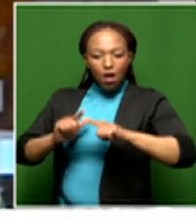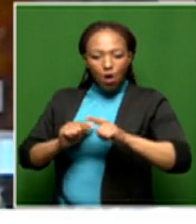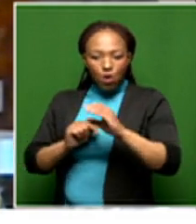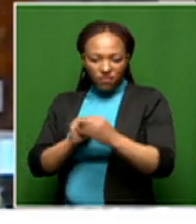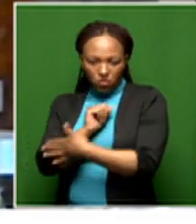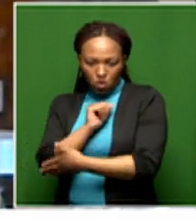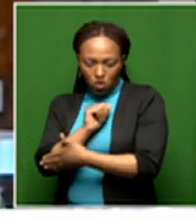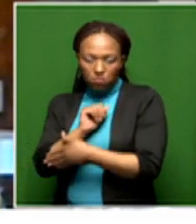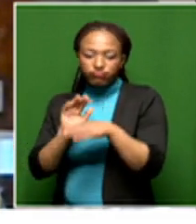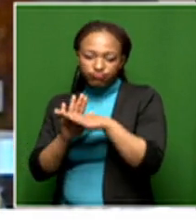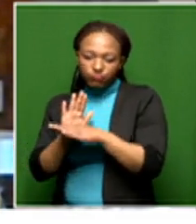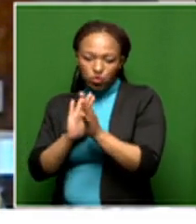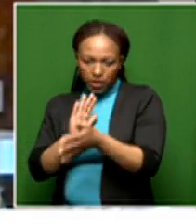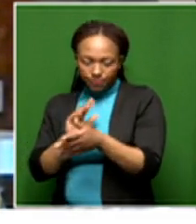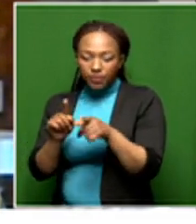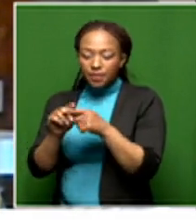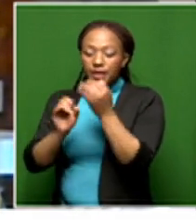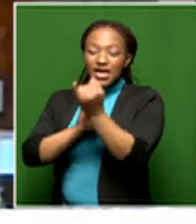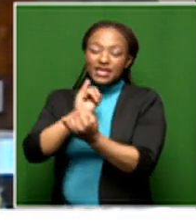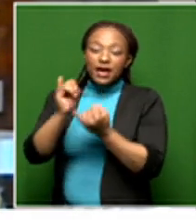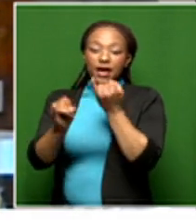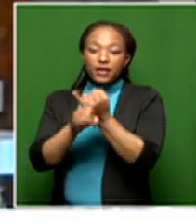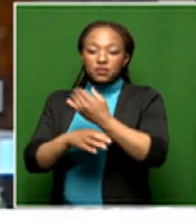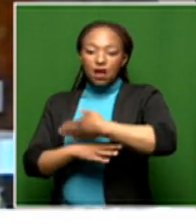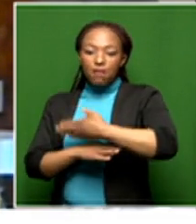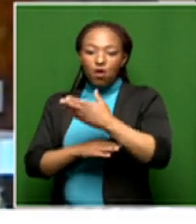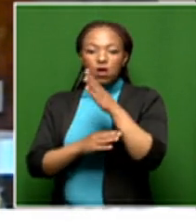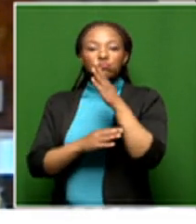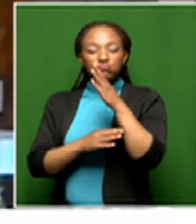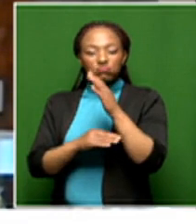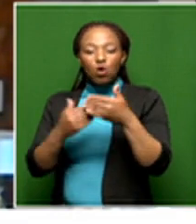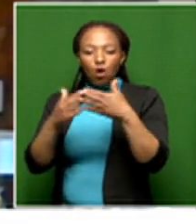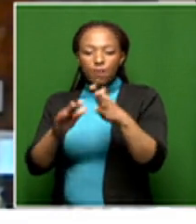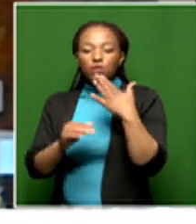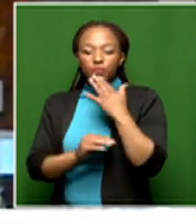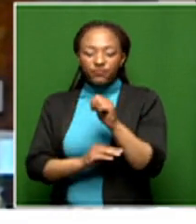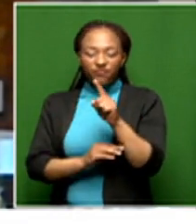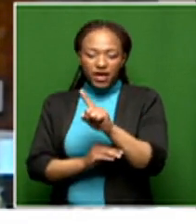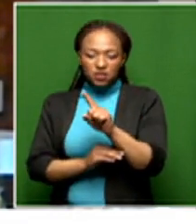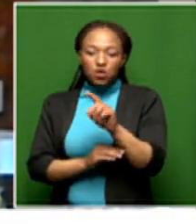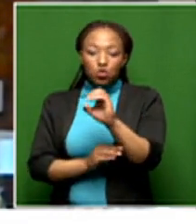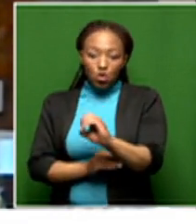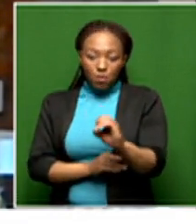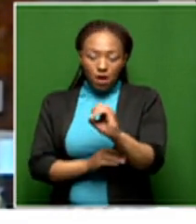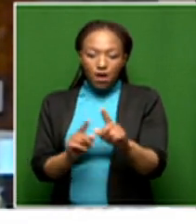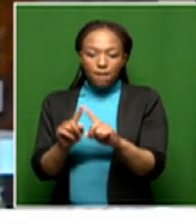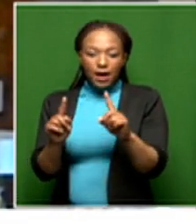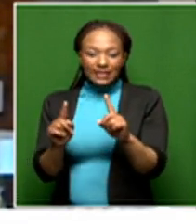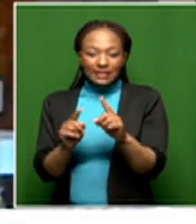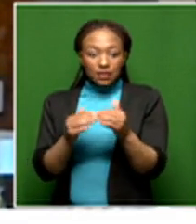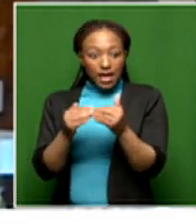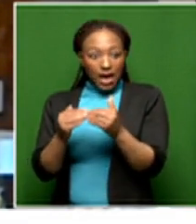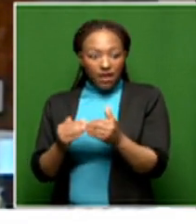are essentially thrilled that international borders are opening on 1st of October, but we are also cautious that we're not going to see a